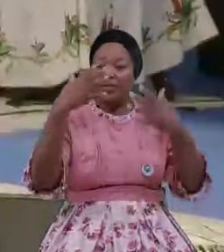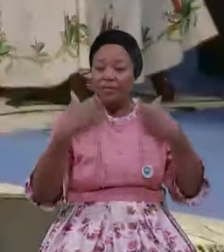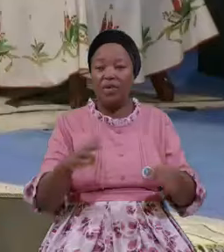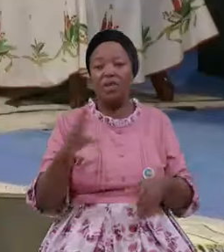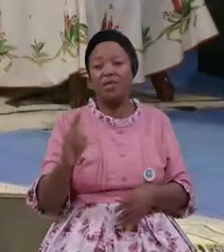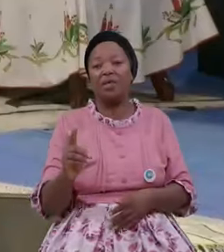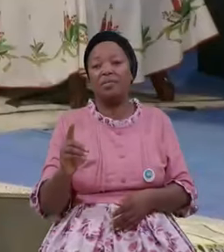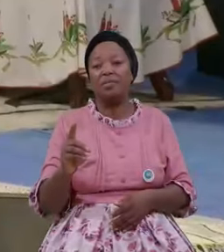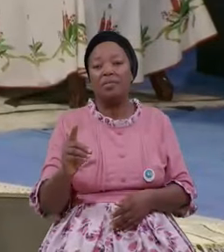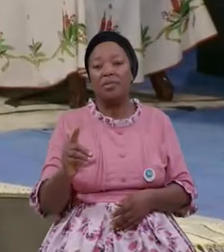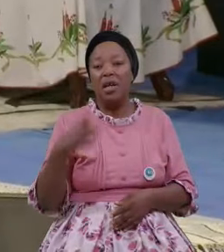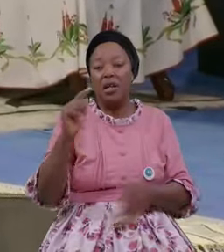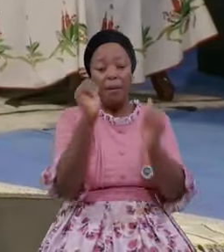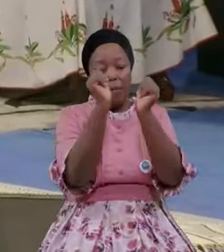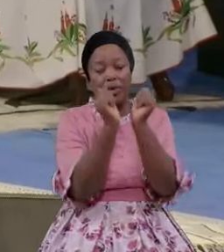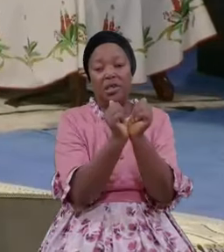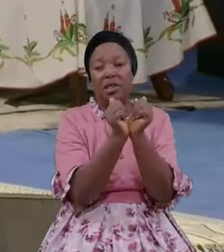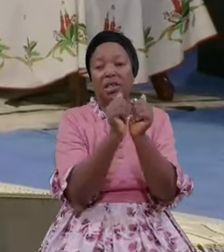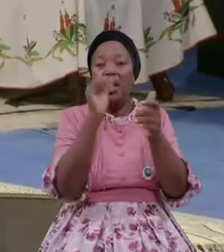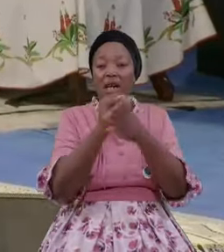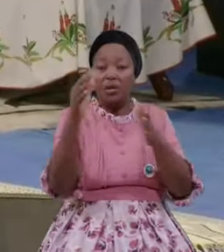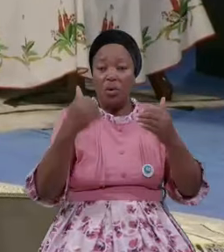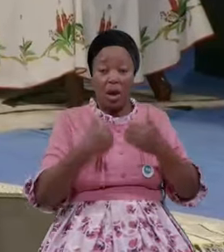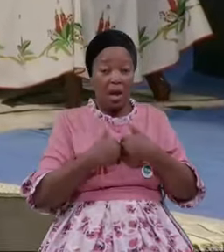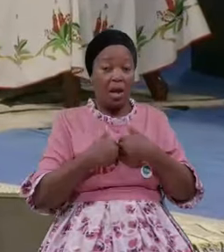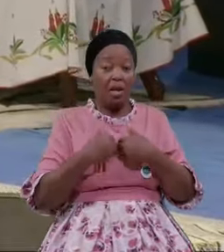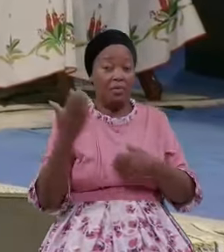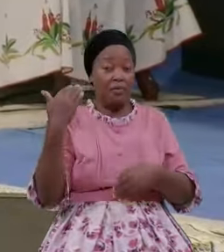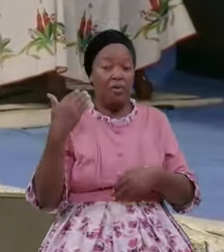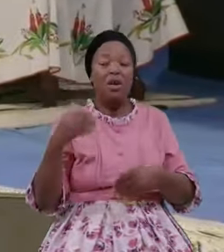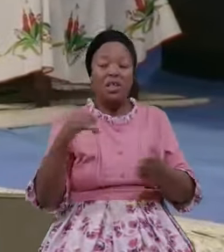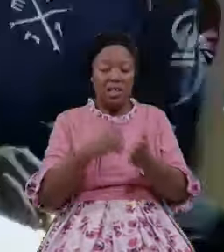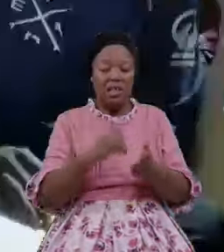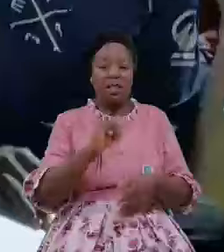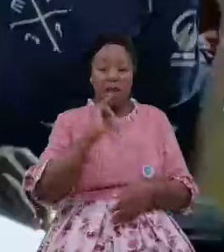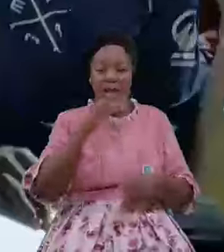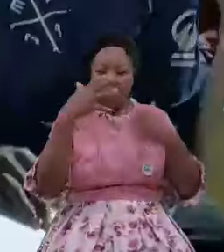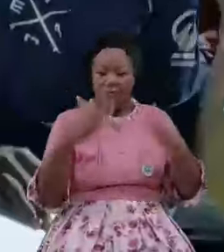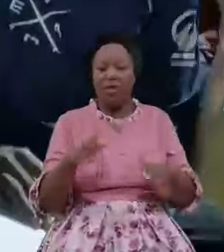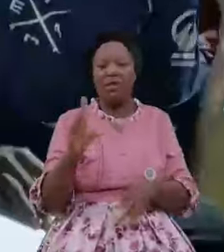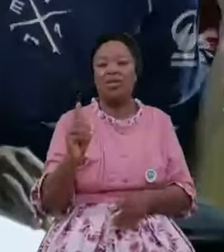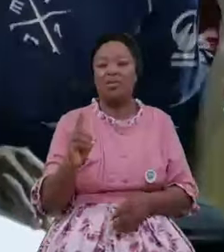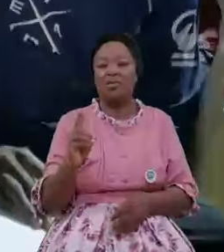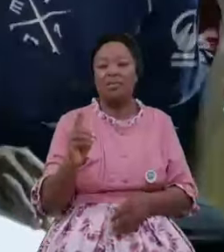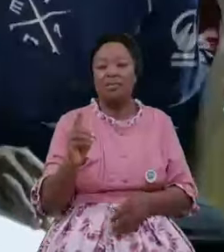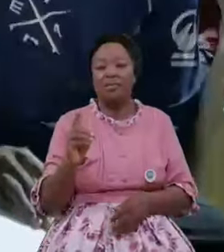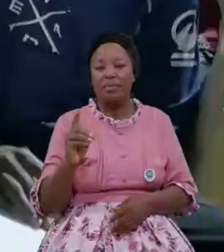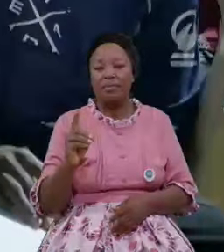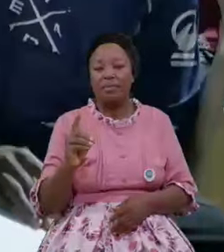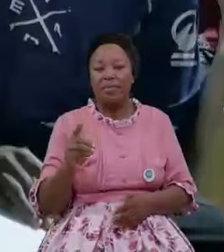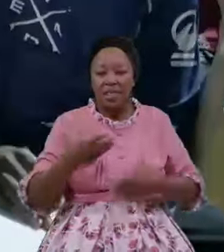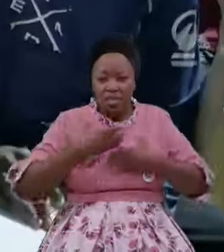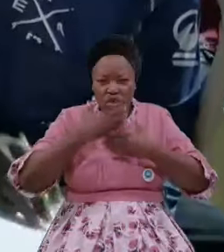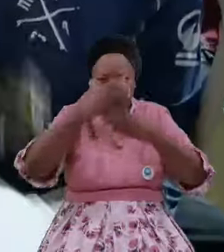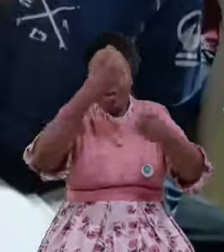The bondage that you had, it is finished. Shout, it is